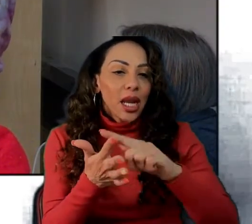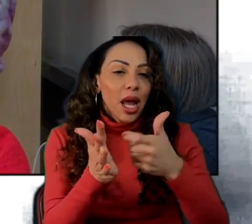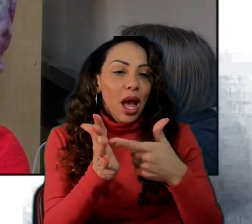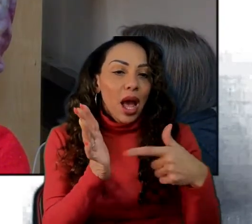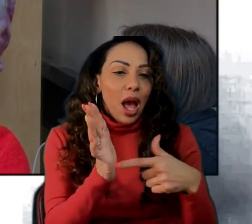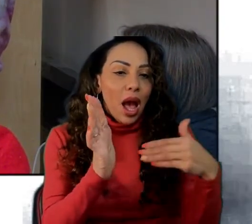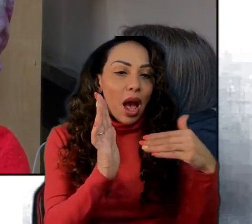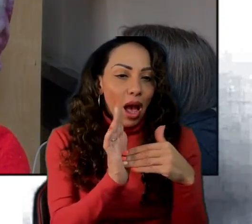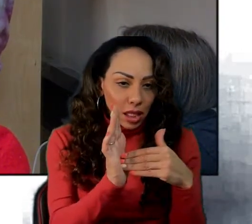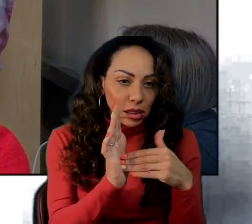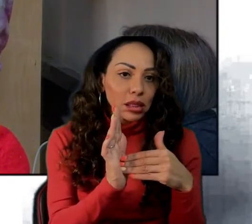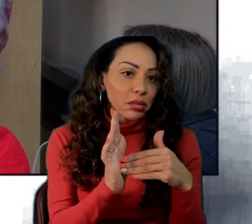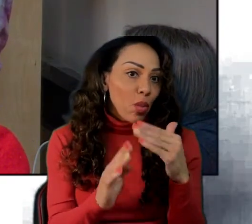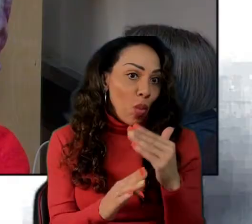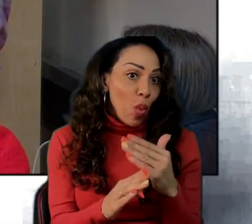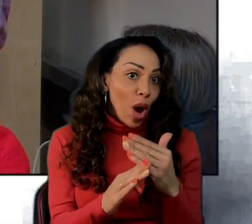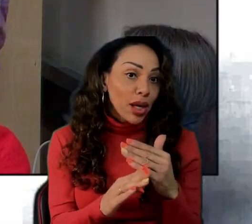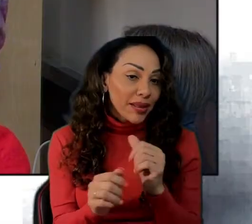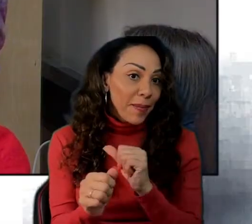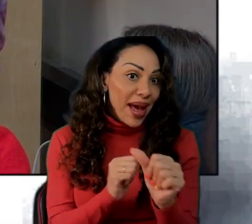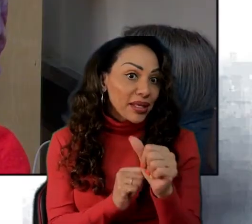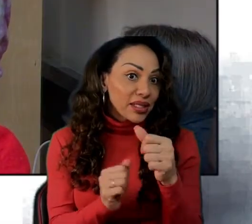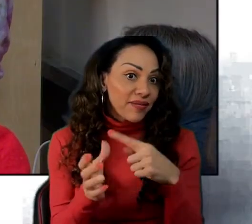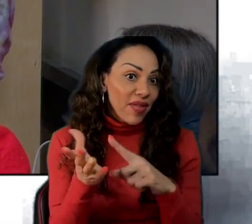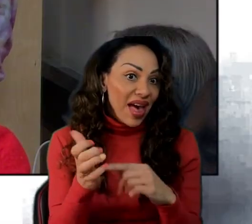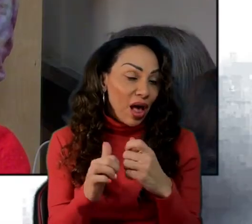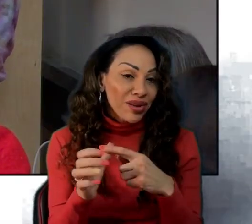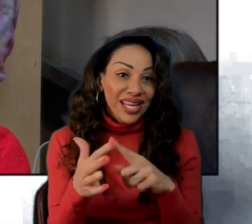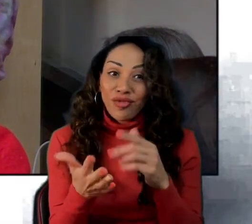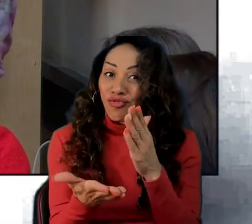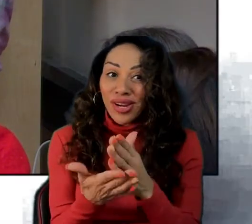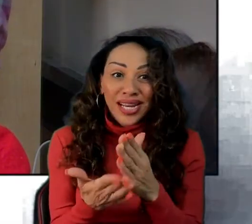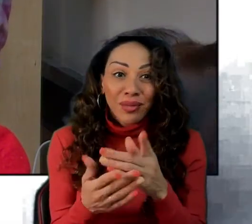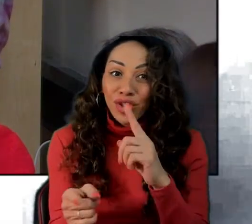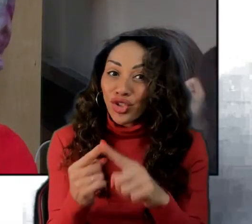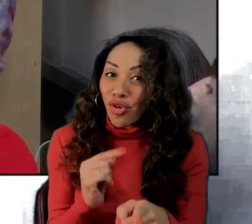error, basically. Thank you.